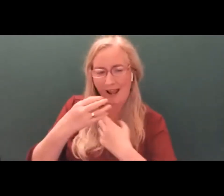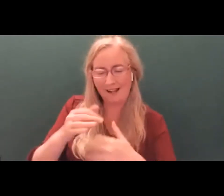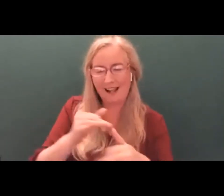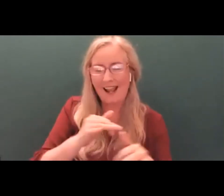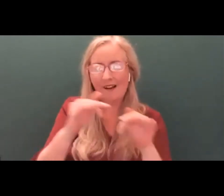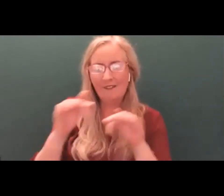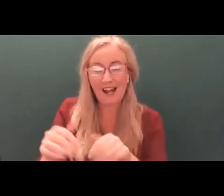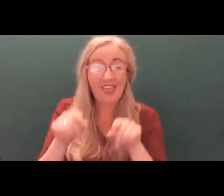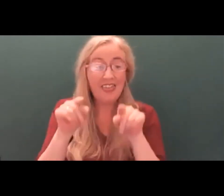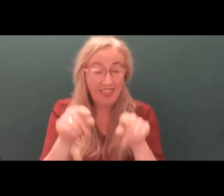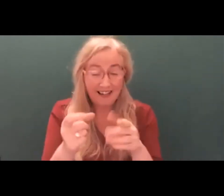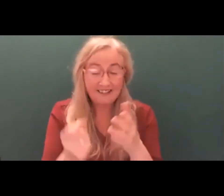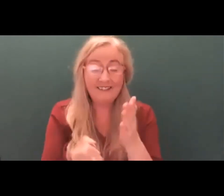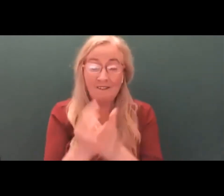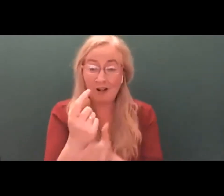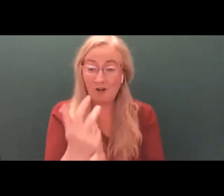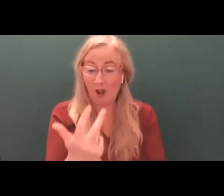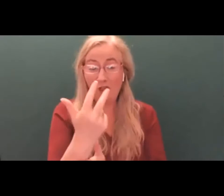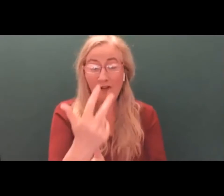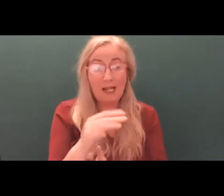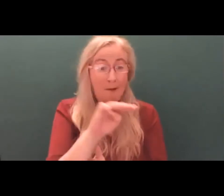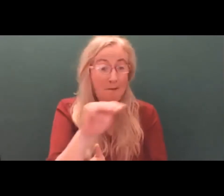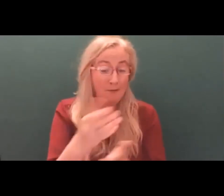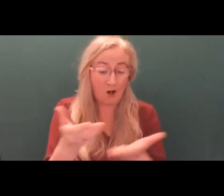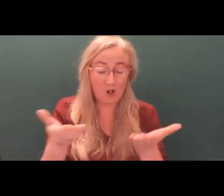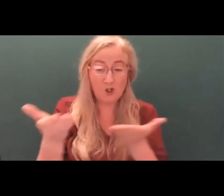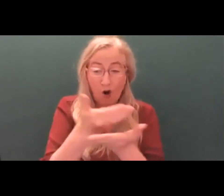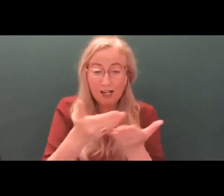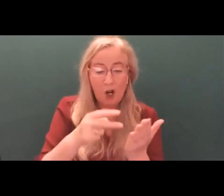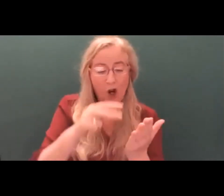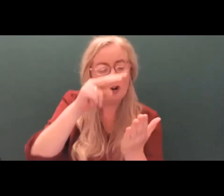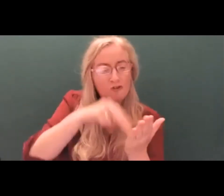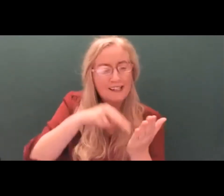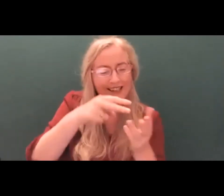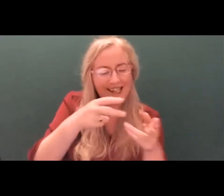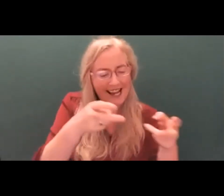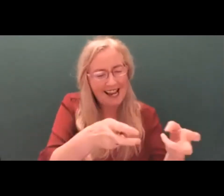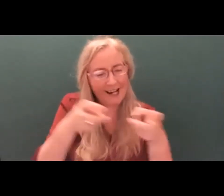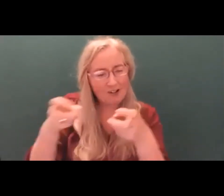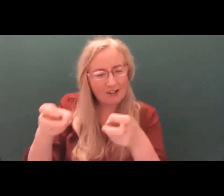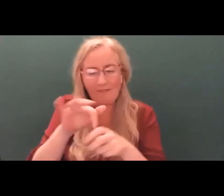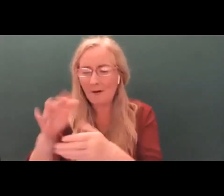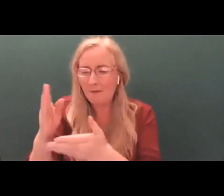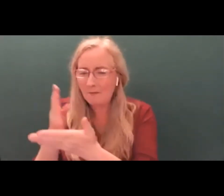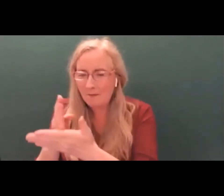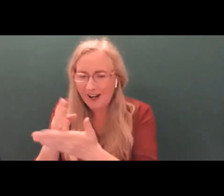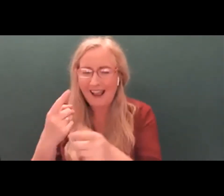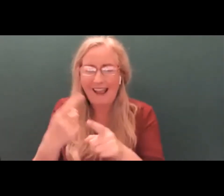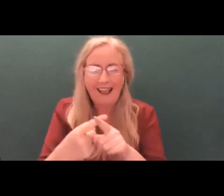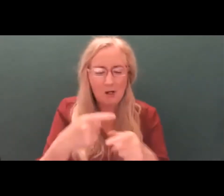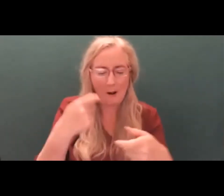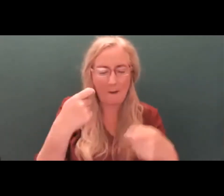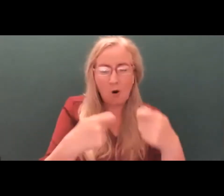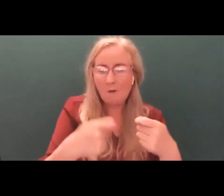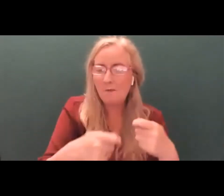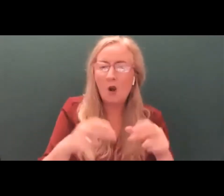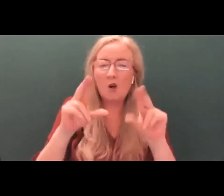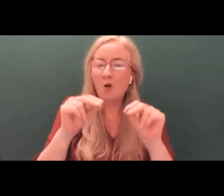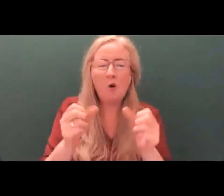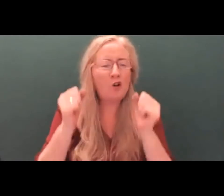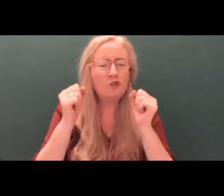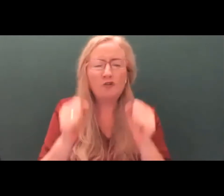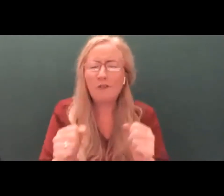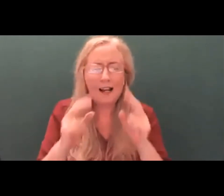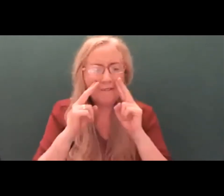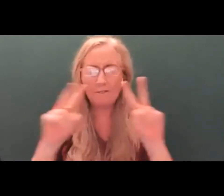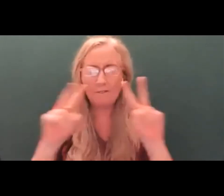that event really was just 3 people talking and reading extracts from the novel and the poems, and there were no strong visuals. So